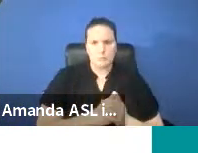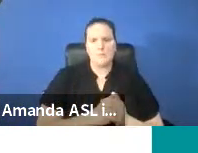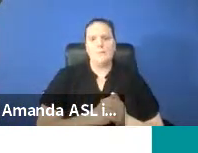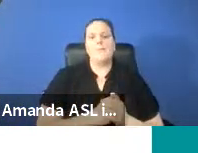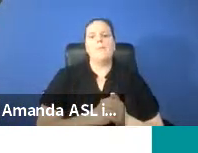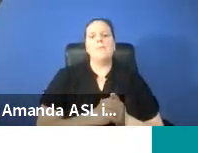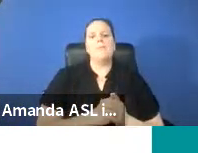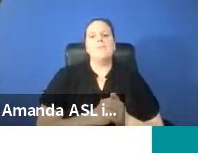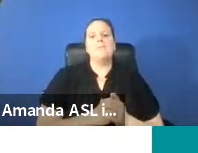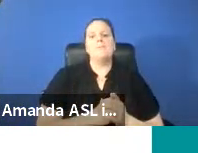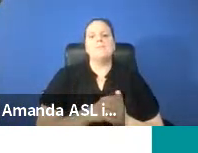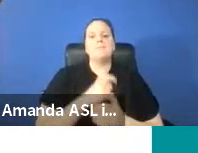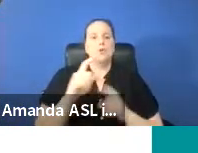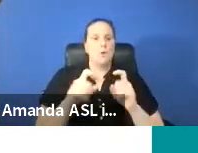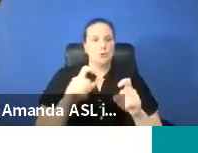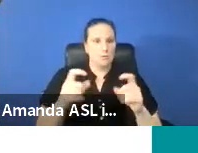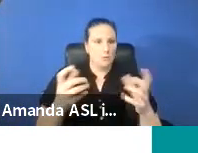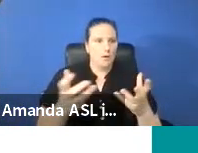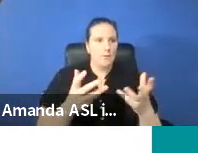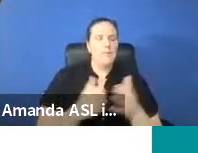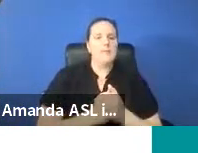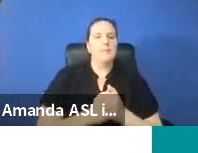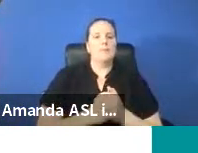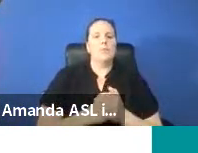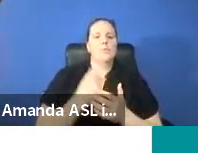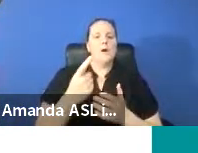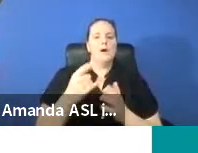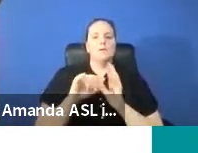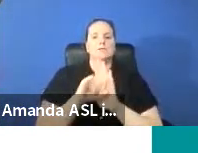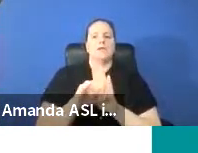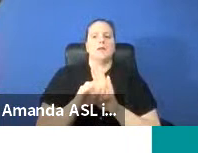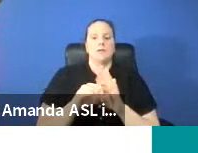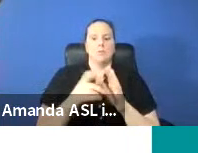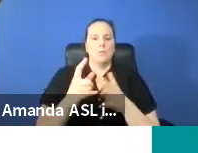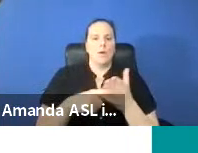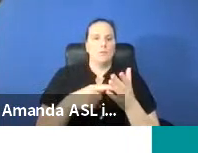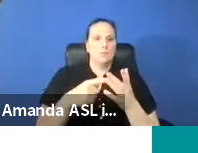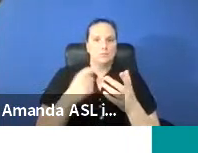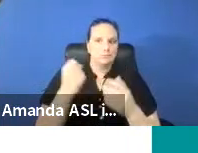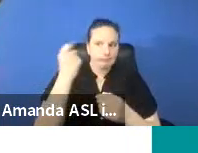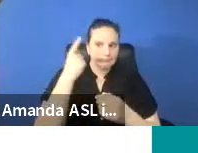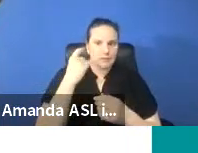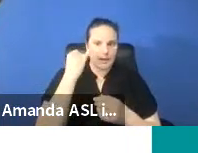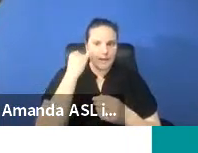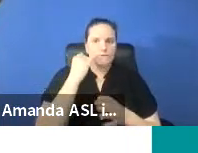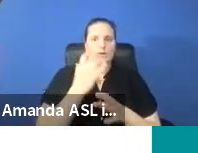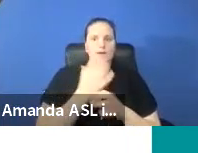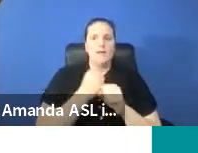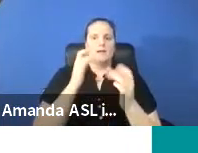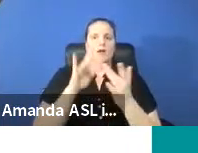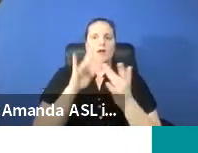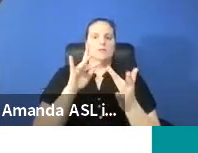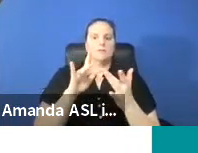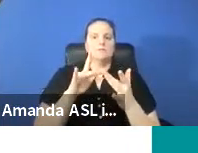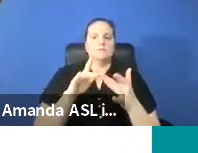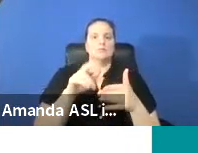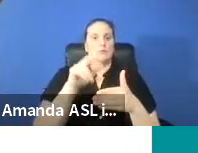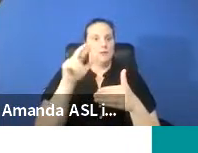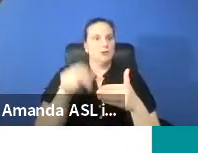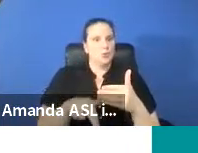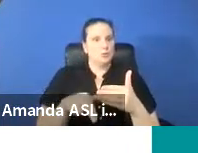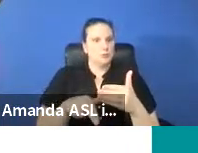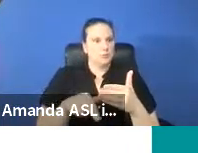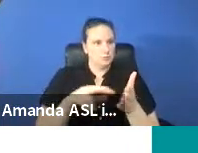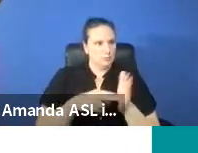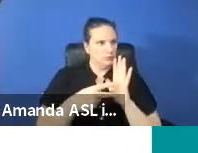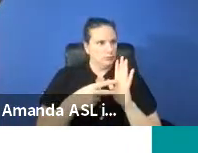Then the question is, what would be an indicator? How will we gauge whether or not we're reaching those intended results?